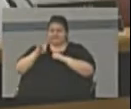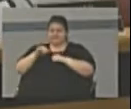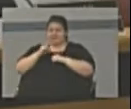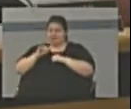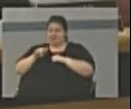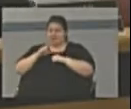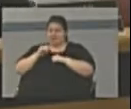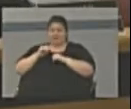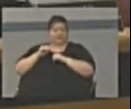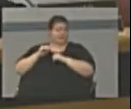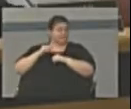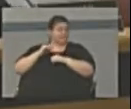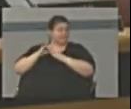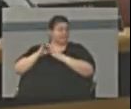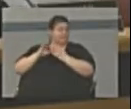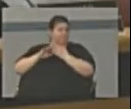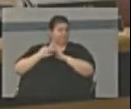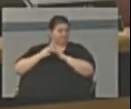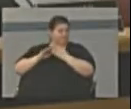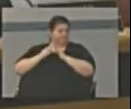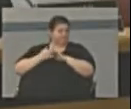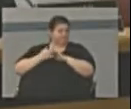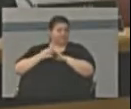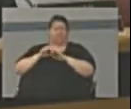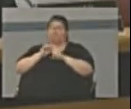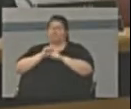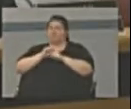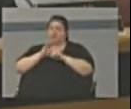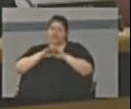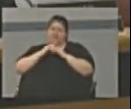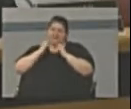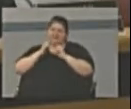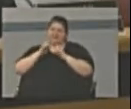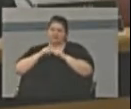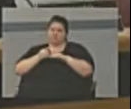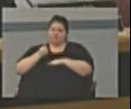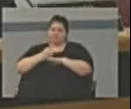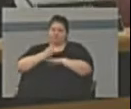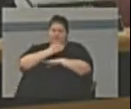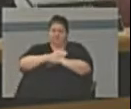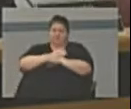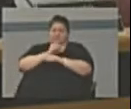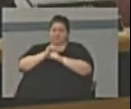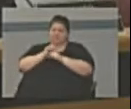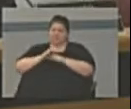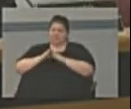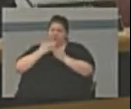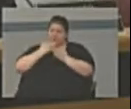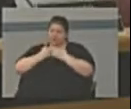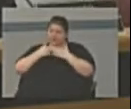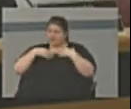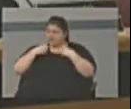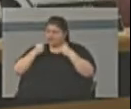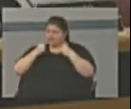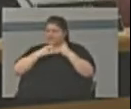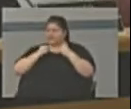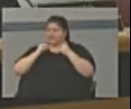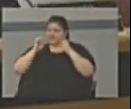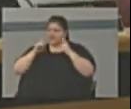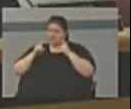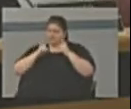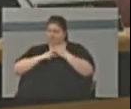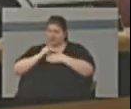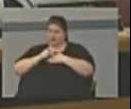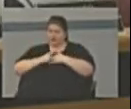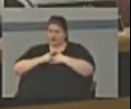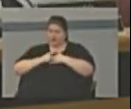community meetings. We'll work on efforts to increase our employee wellness and our education programs, as well as working with the entire